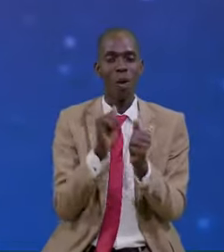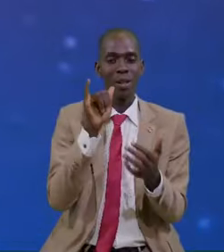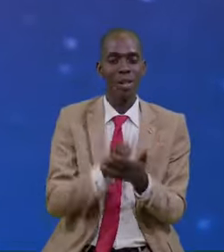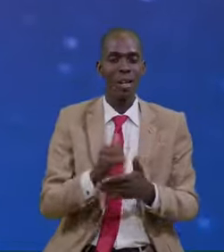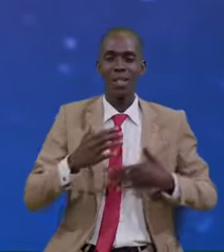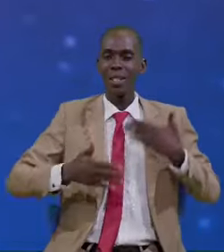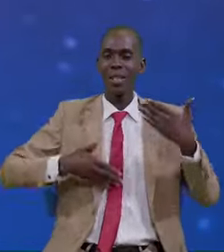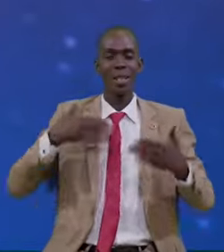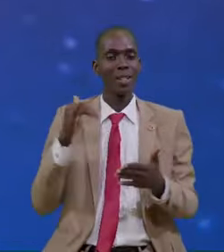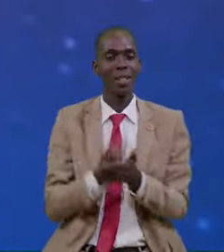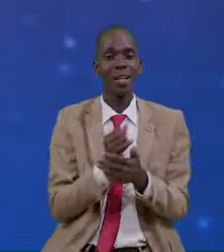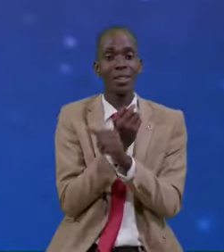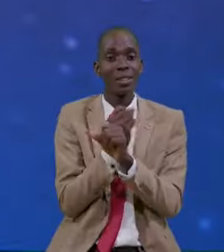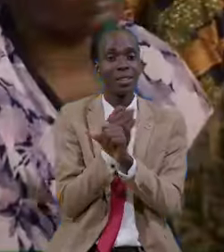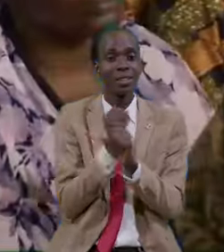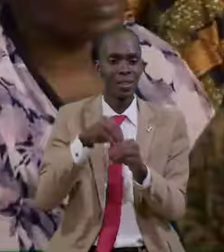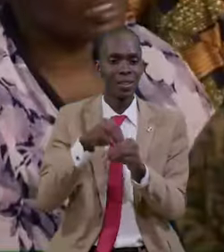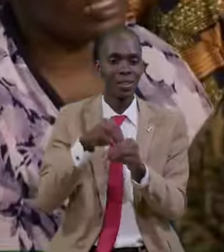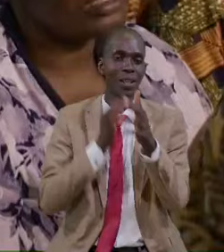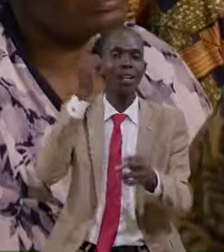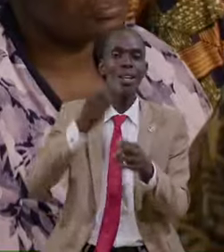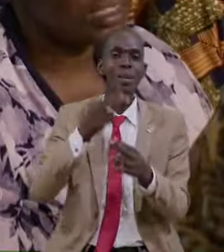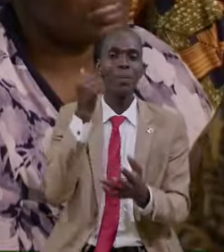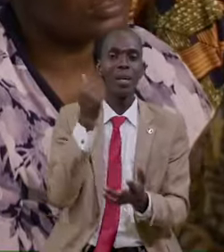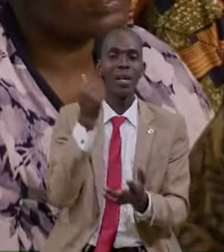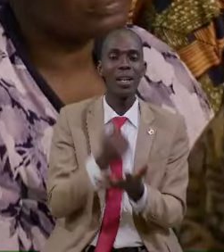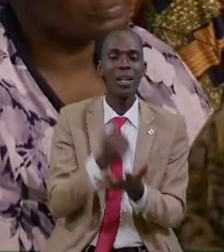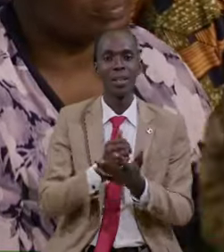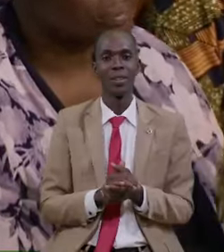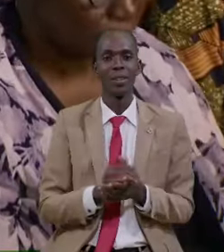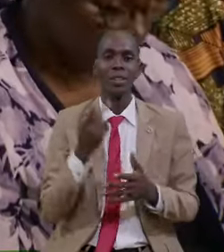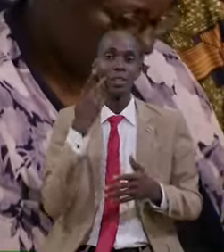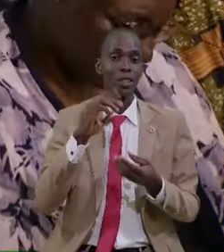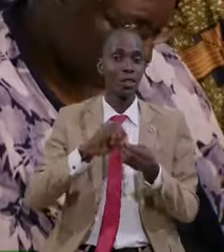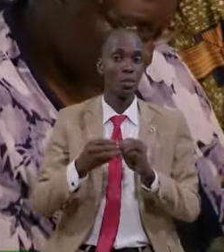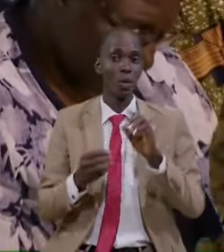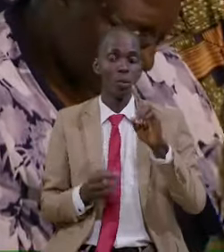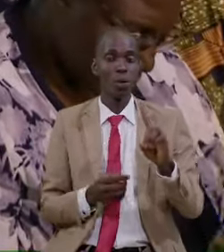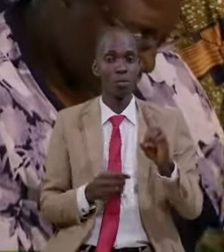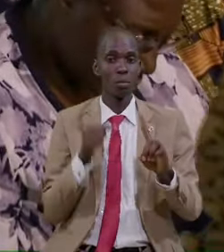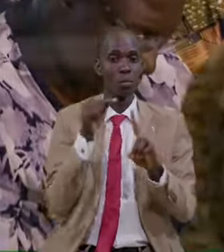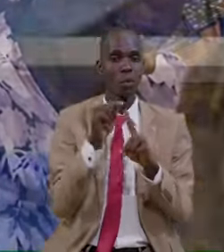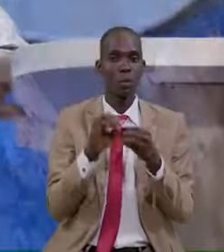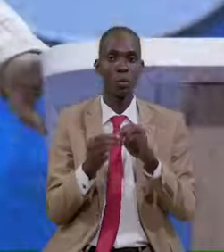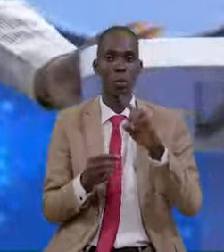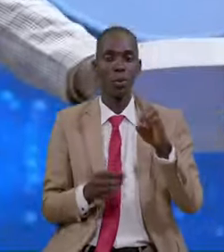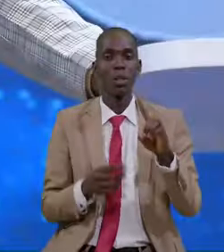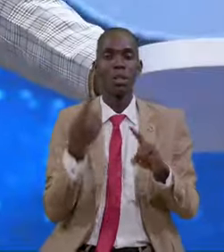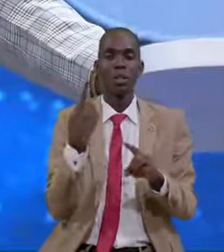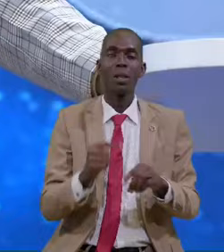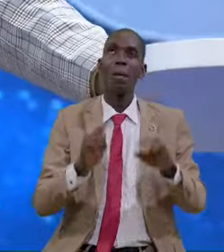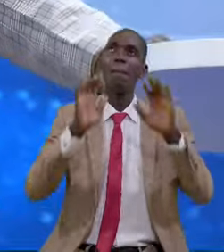that salvation in Jesus' name. Look at number one there. Number one is the